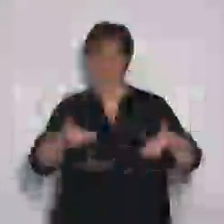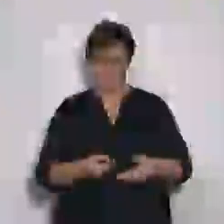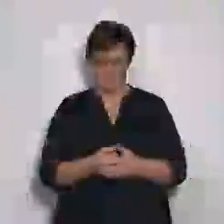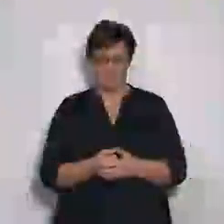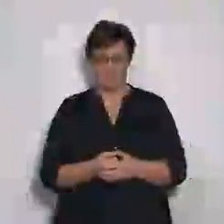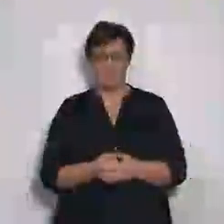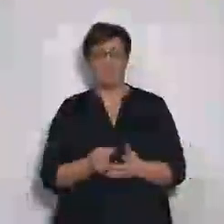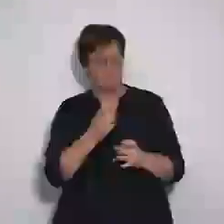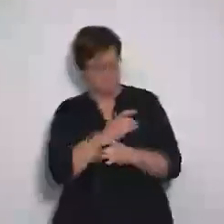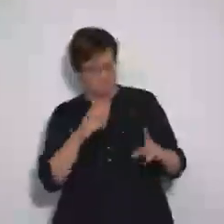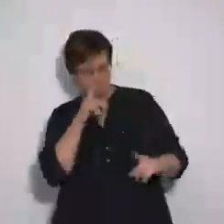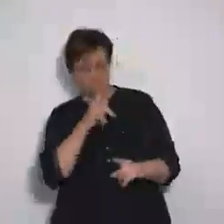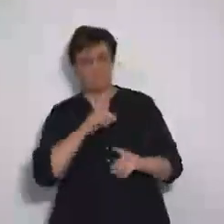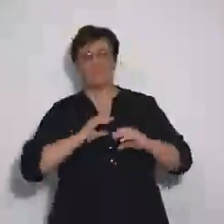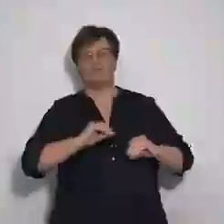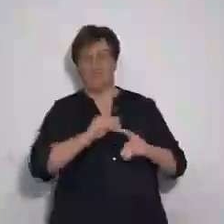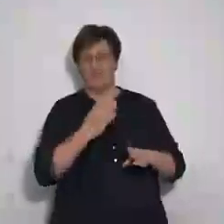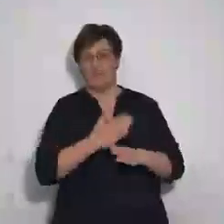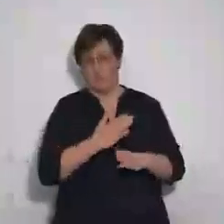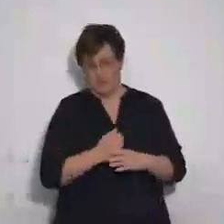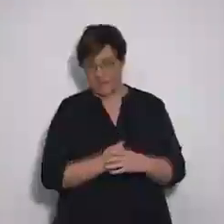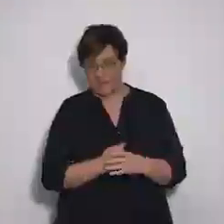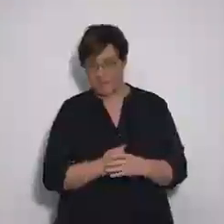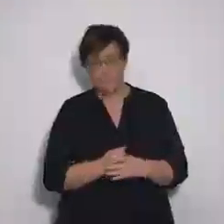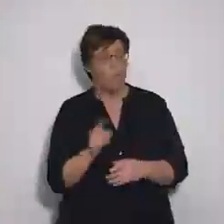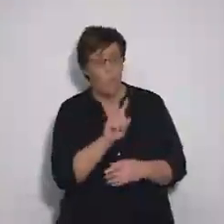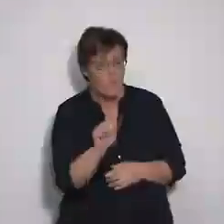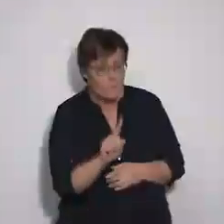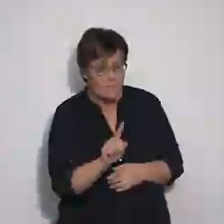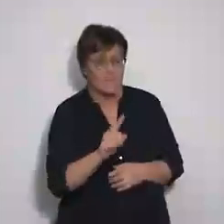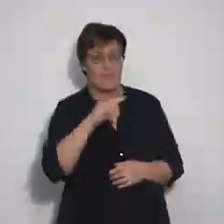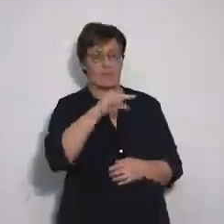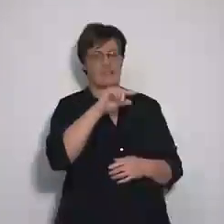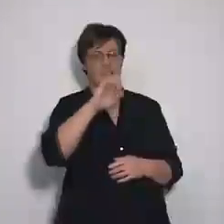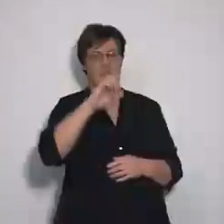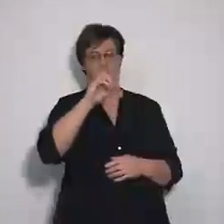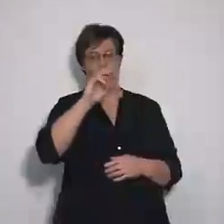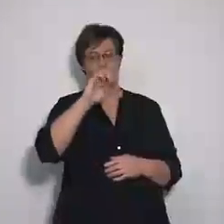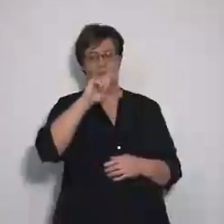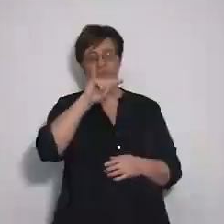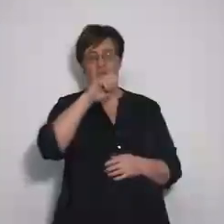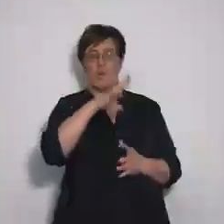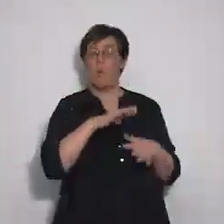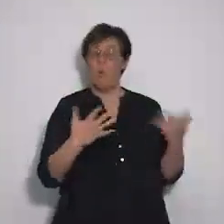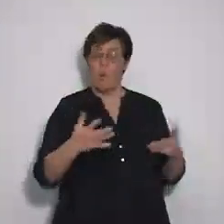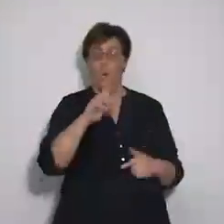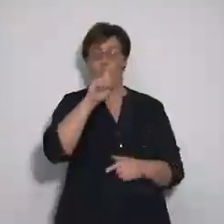Welcome back. Let's launch straight into this section of work on geometric